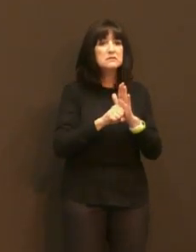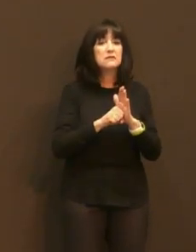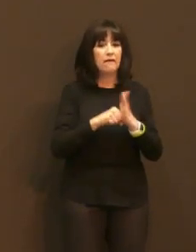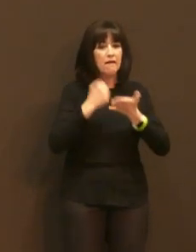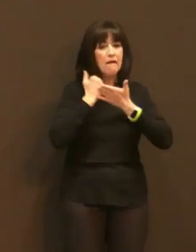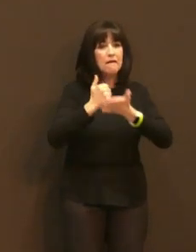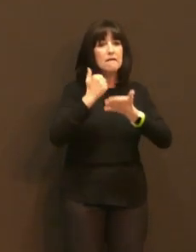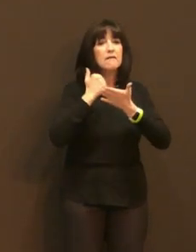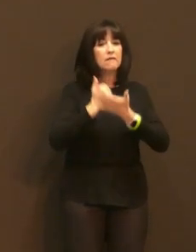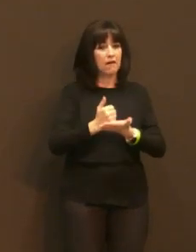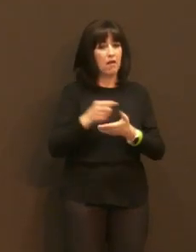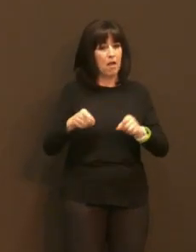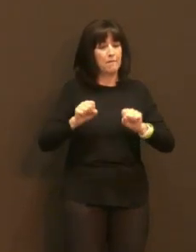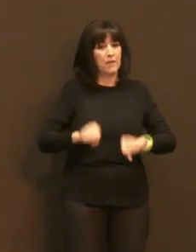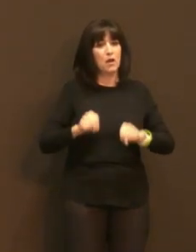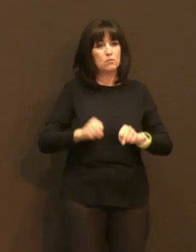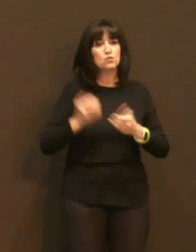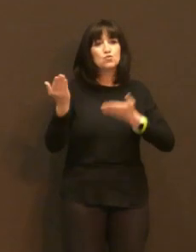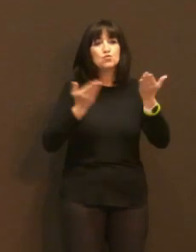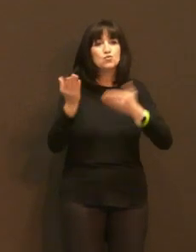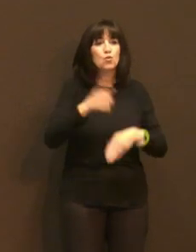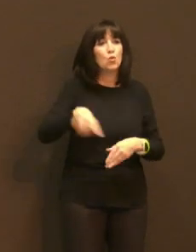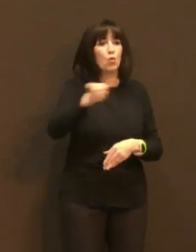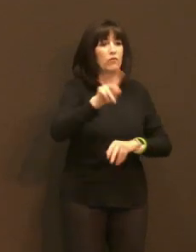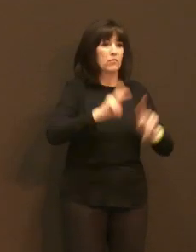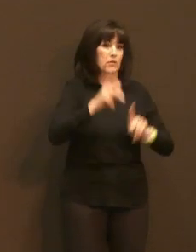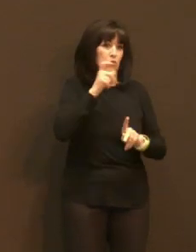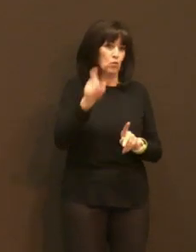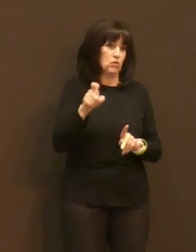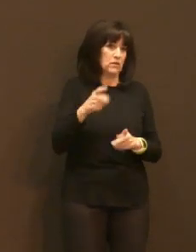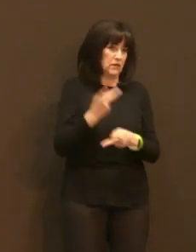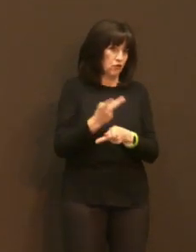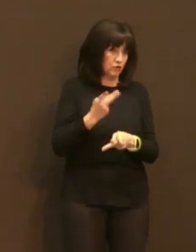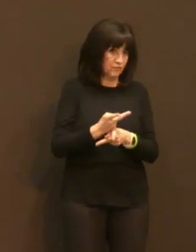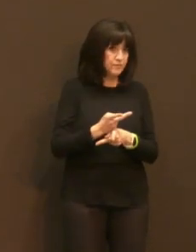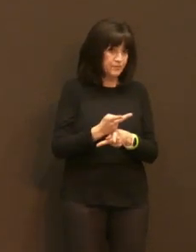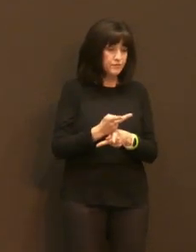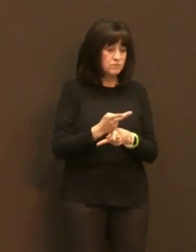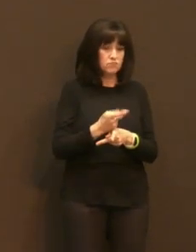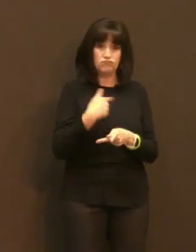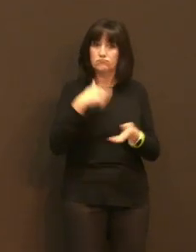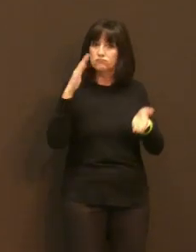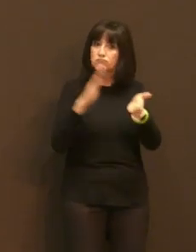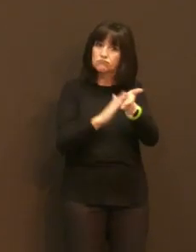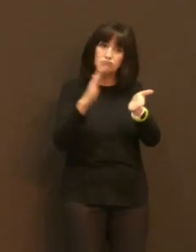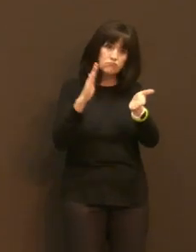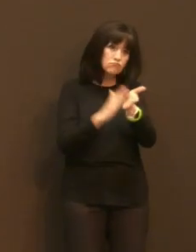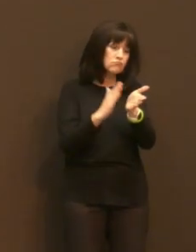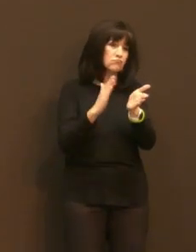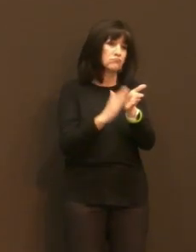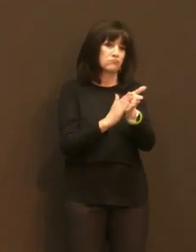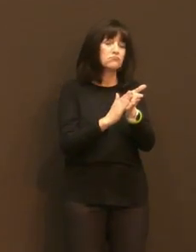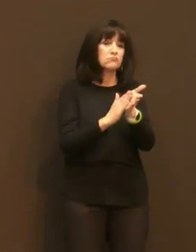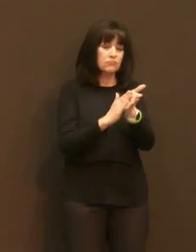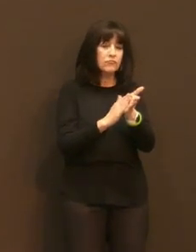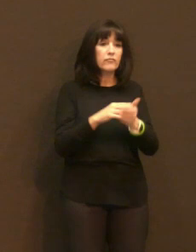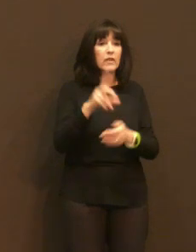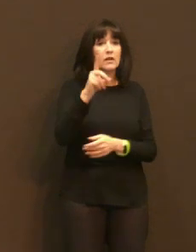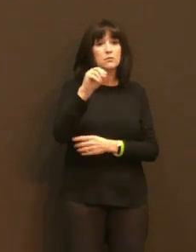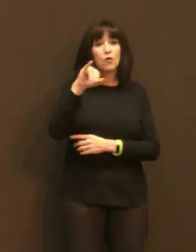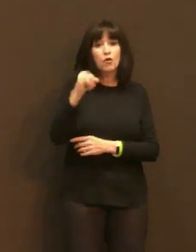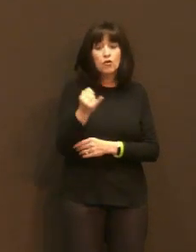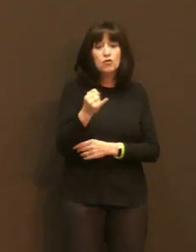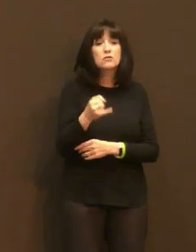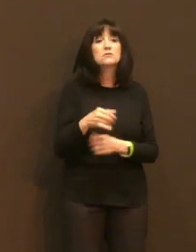as much as possible. As well, kudos to our partners, both at the Department of Justice, Department of